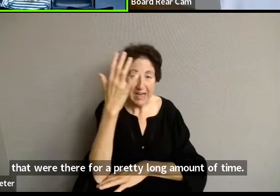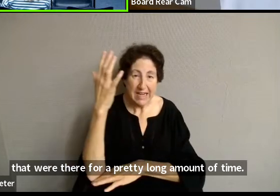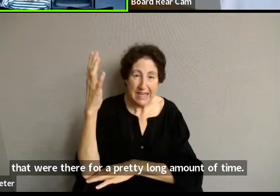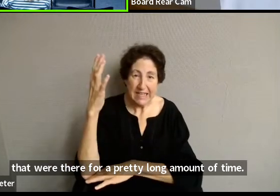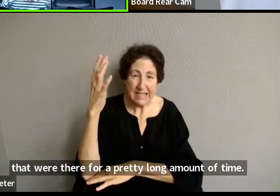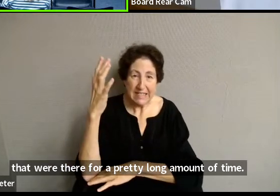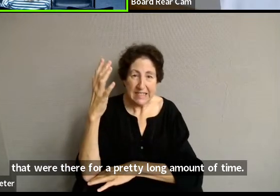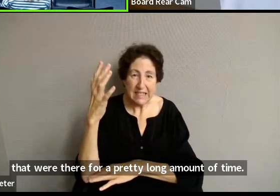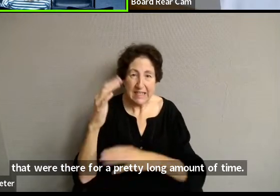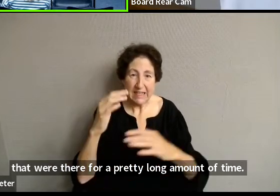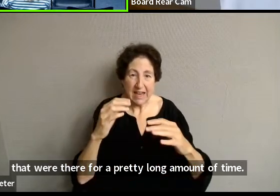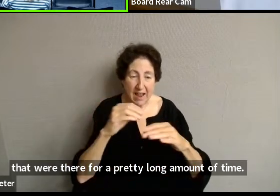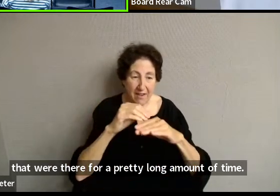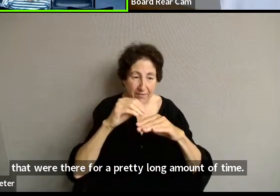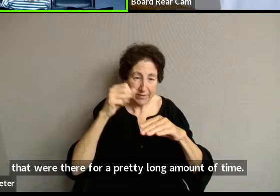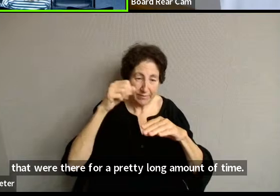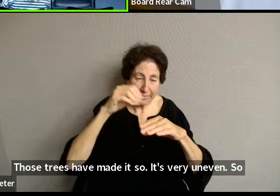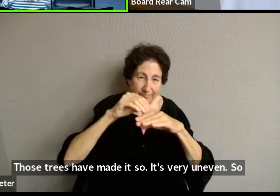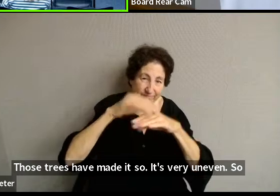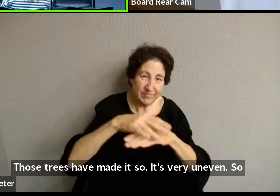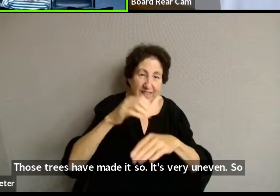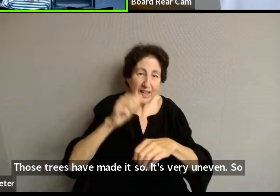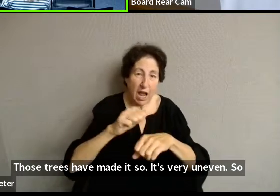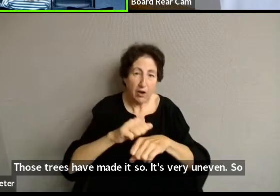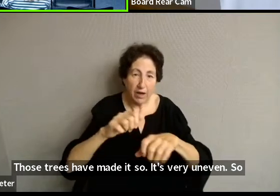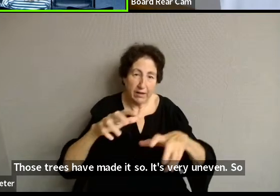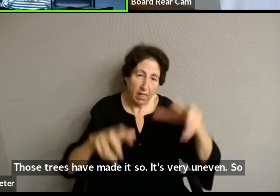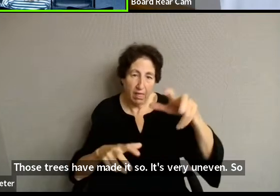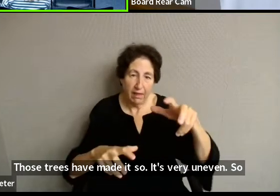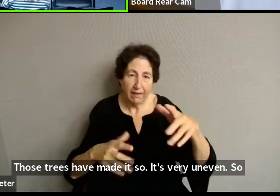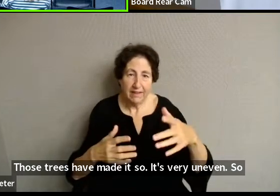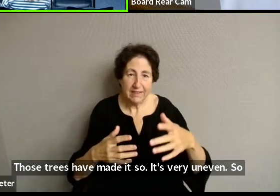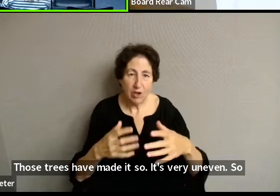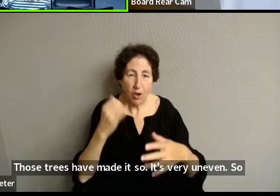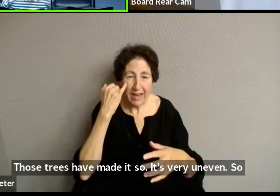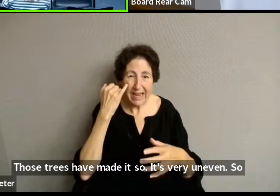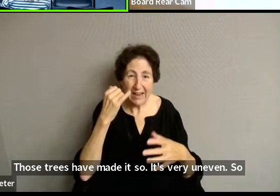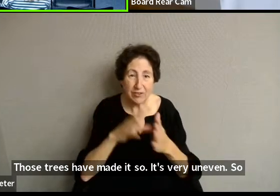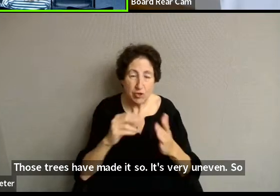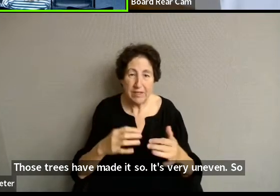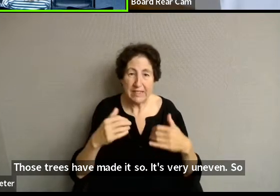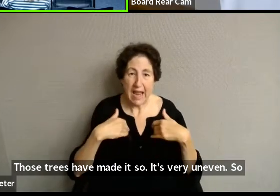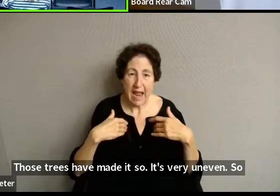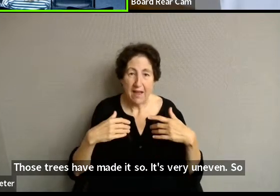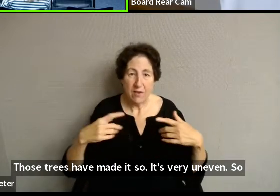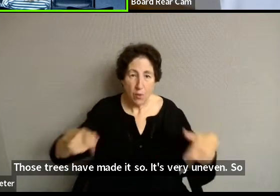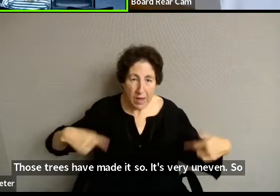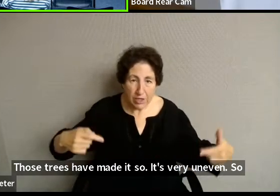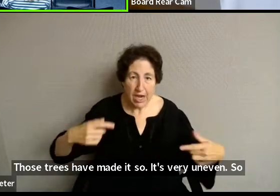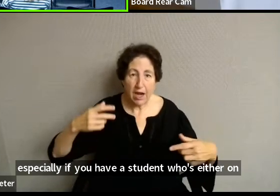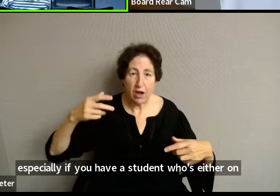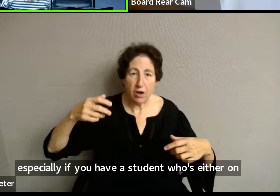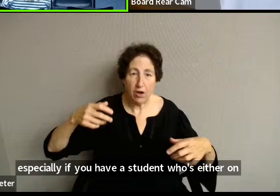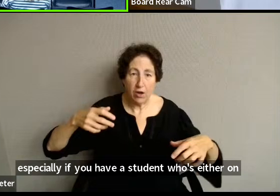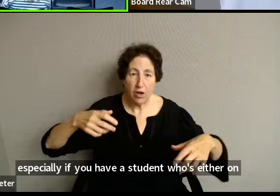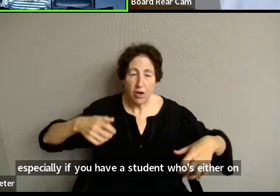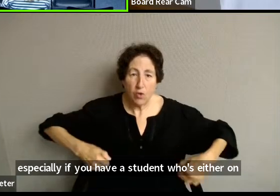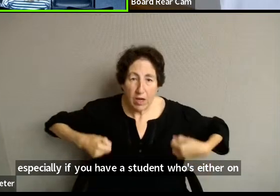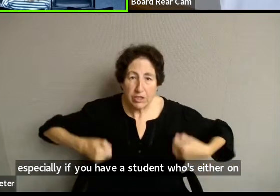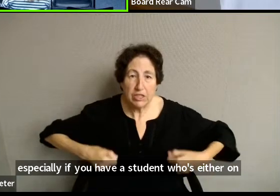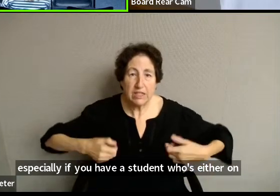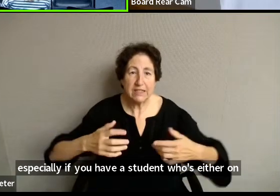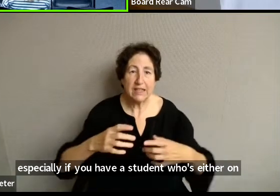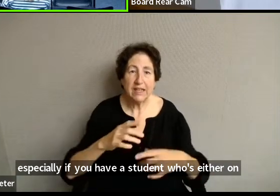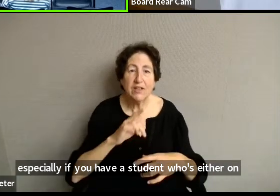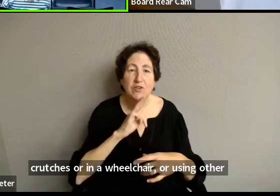it's very uneven. So especially if you have a student who's either on crutches or in a wheelchair or using other accessibility equipment, that entrance is really not an